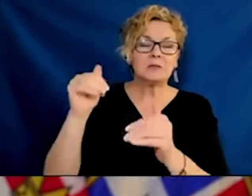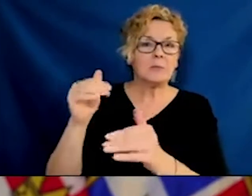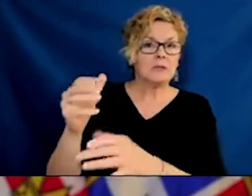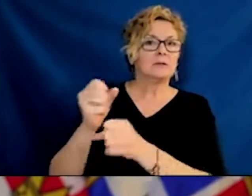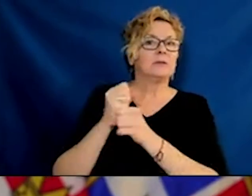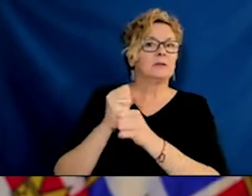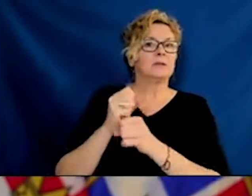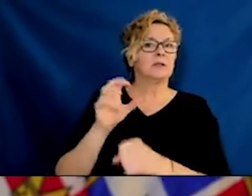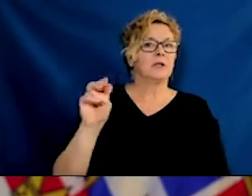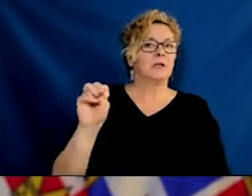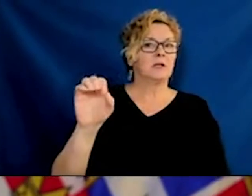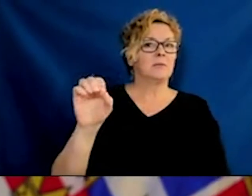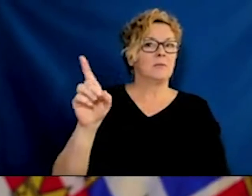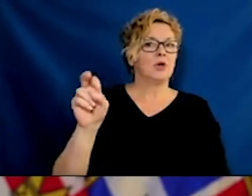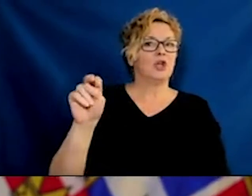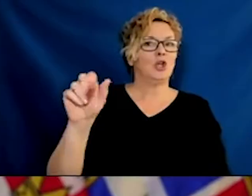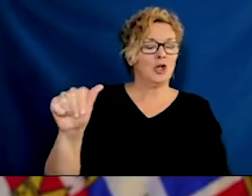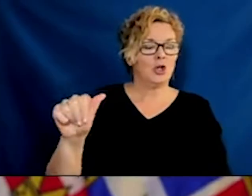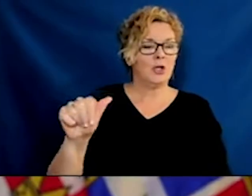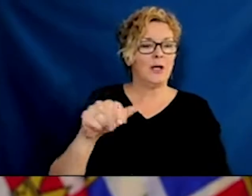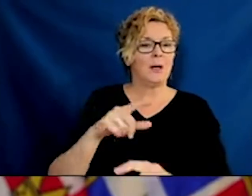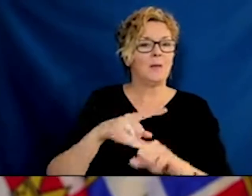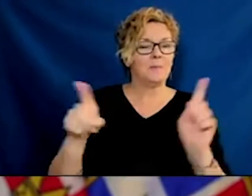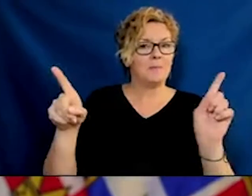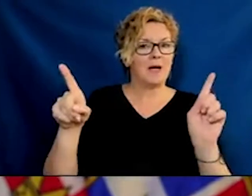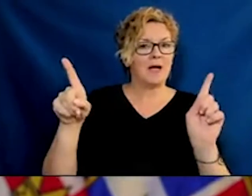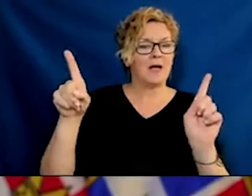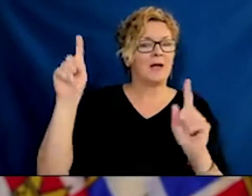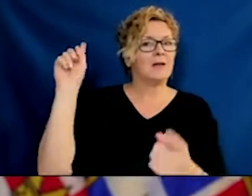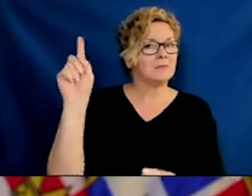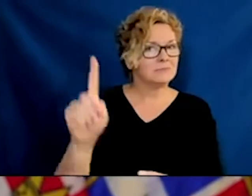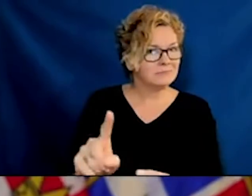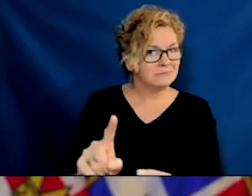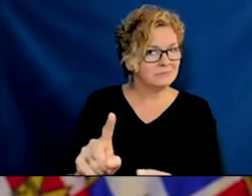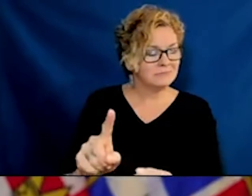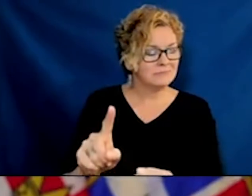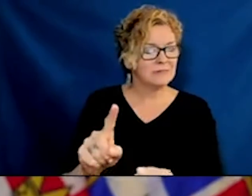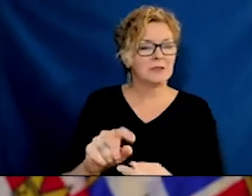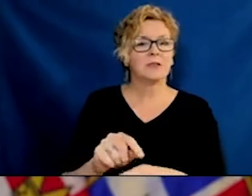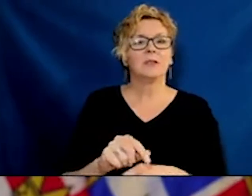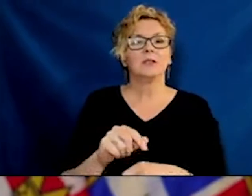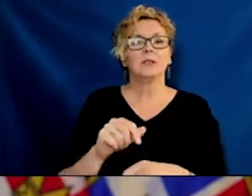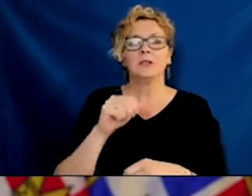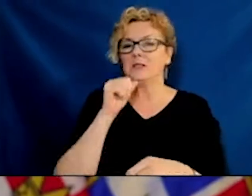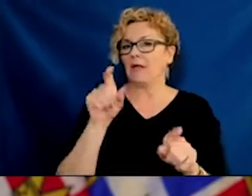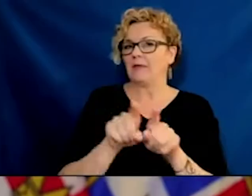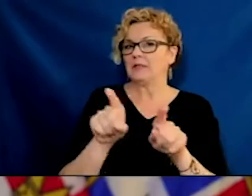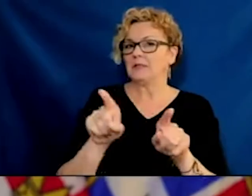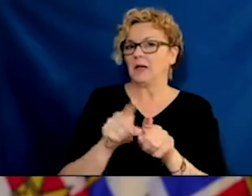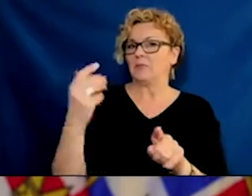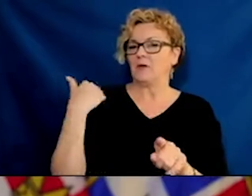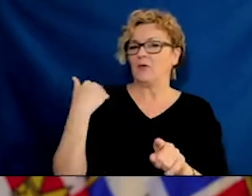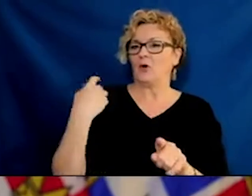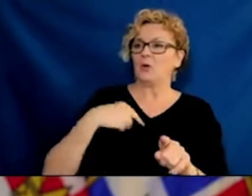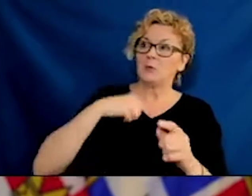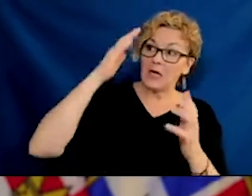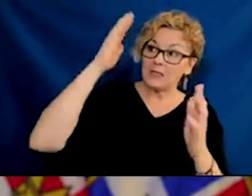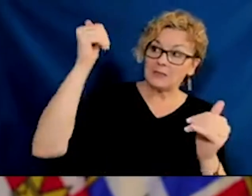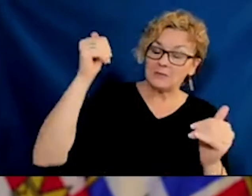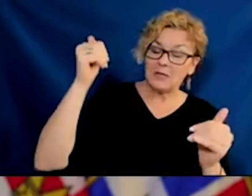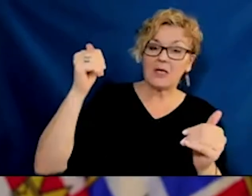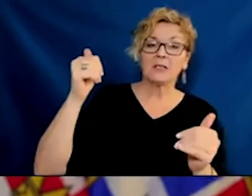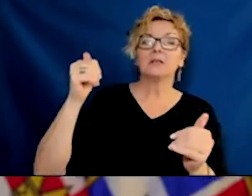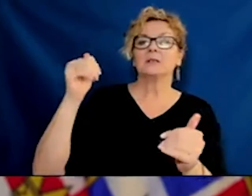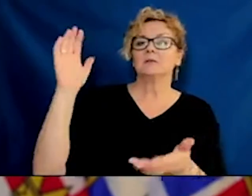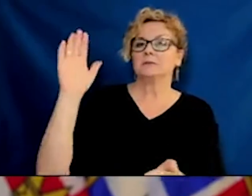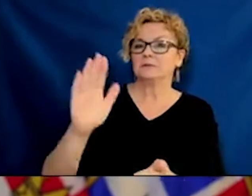have been dramatically reduced. And we right now do not know how much, if any, vaccine we'll be receiving